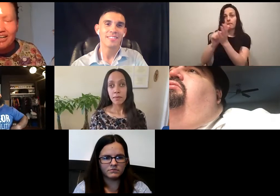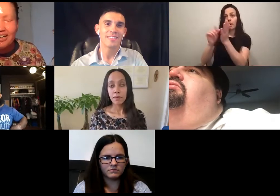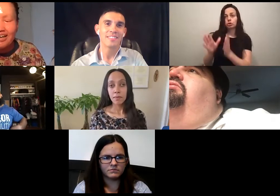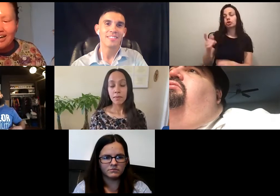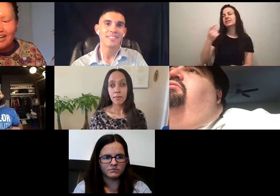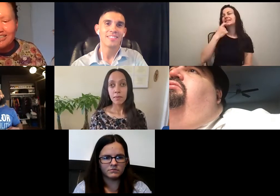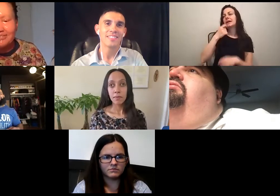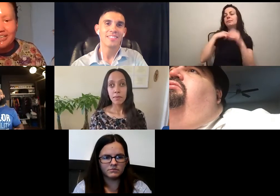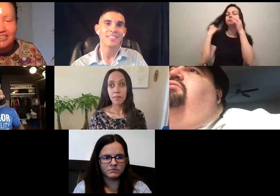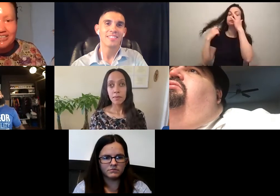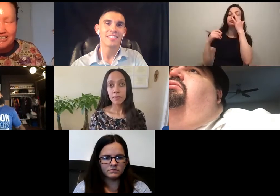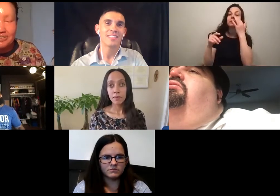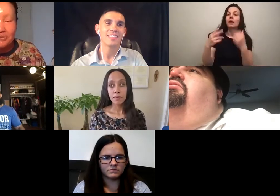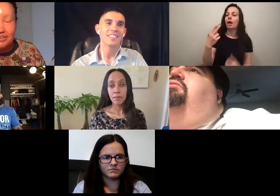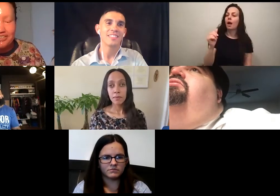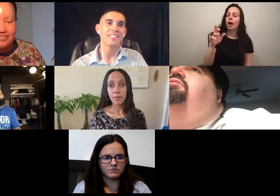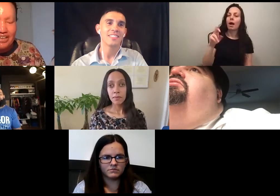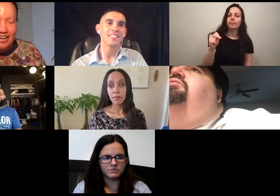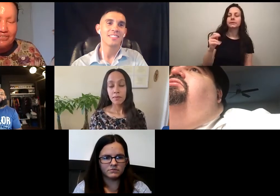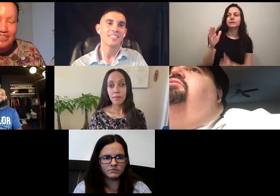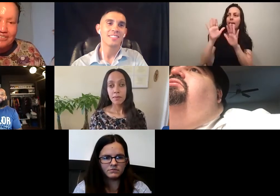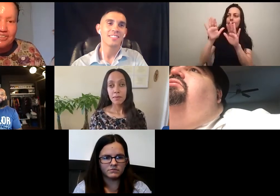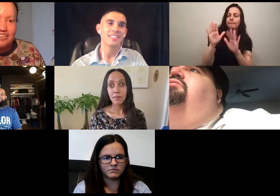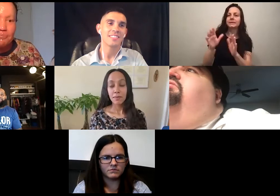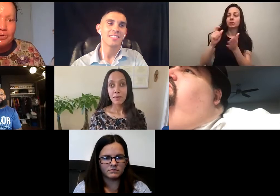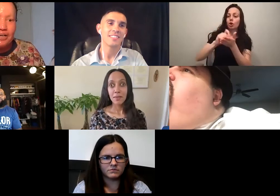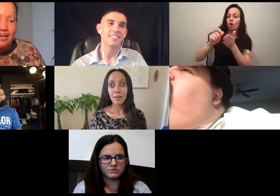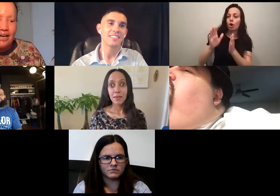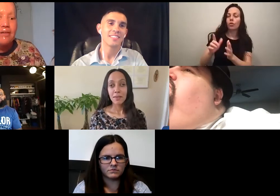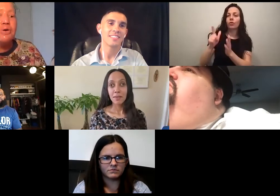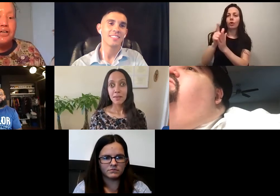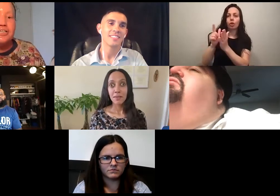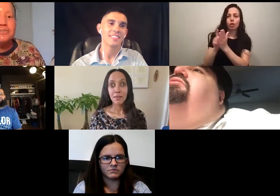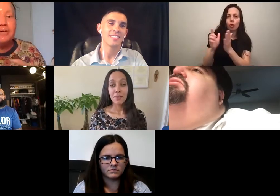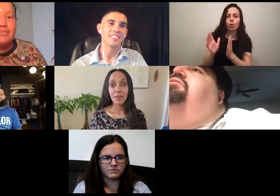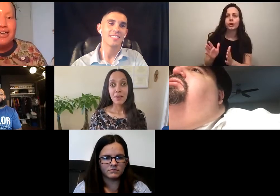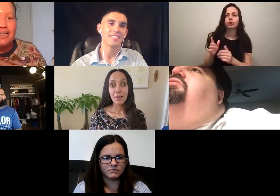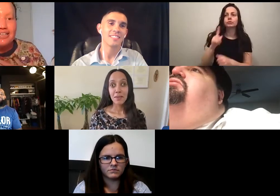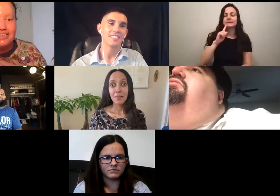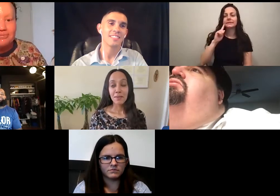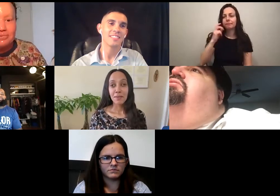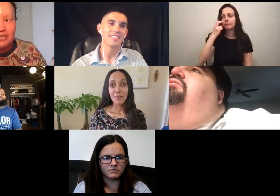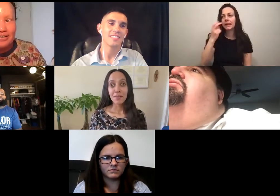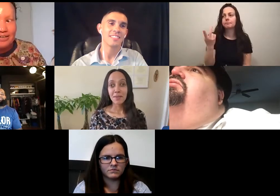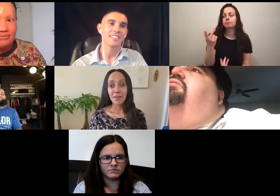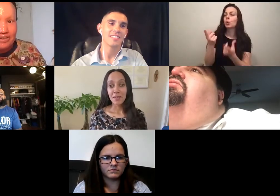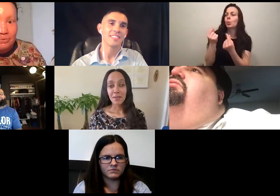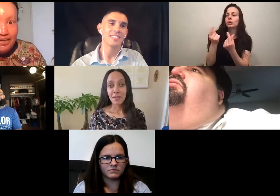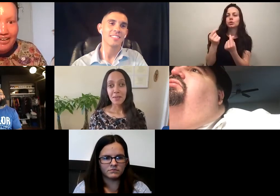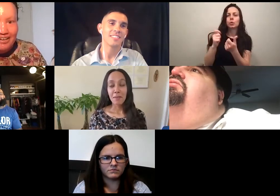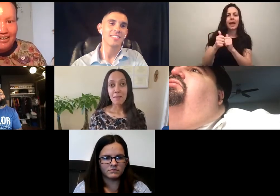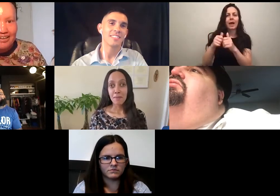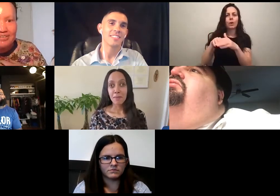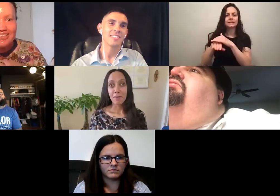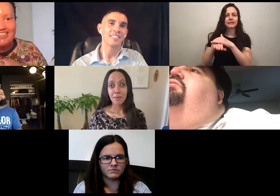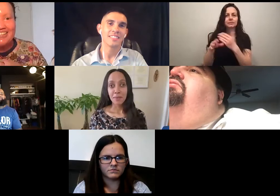deafblind lawyer, and she really wants, and she's an author herself, and wants to read this book. What can you do about making it accessible? And within a